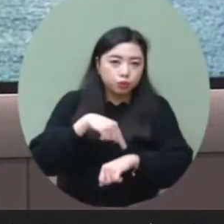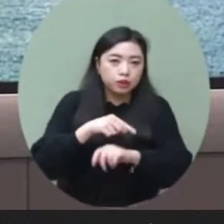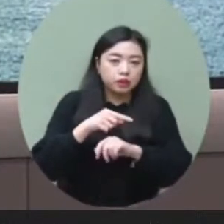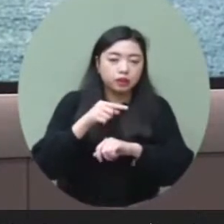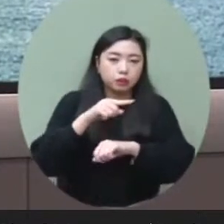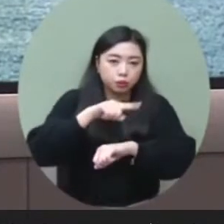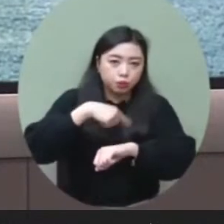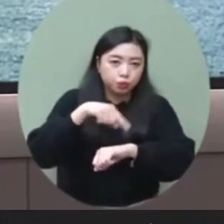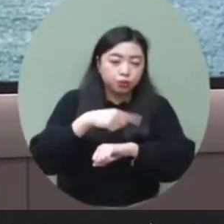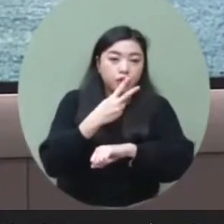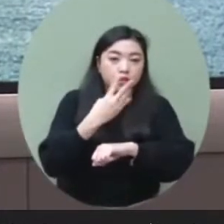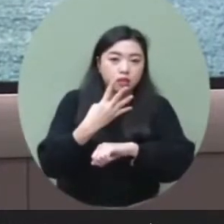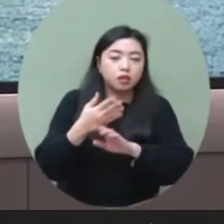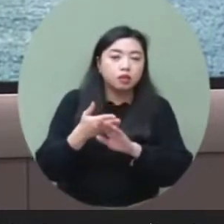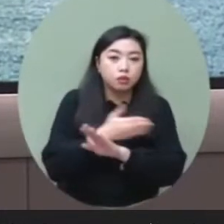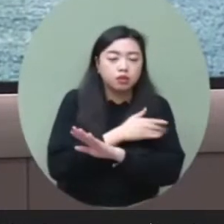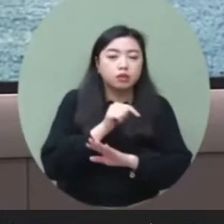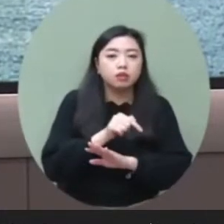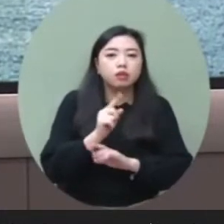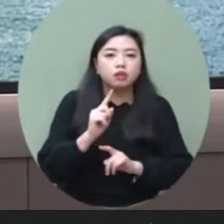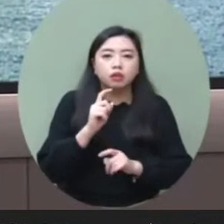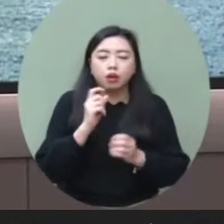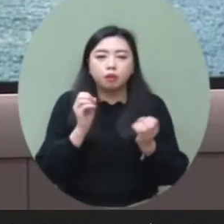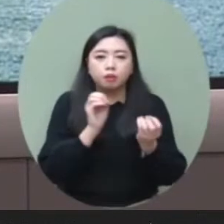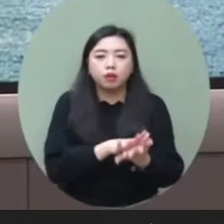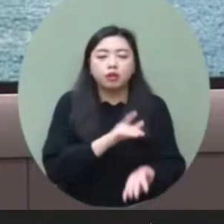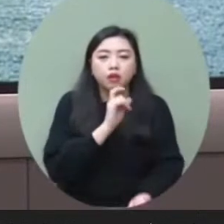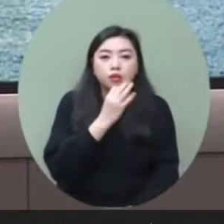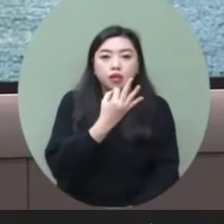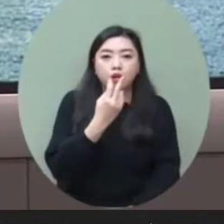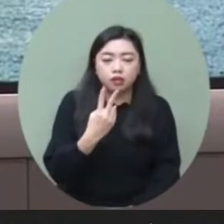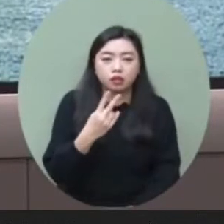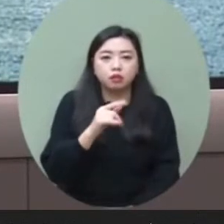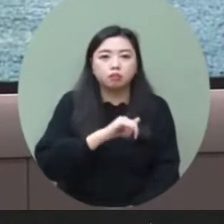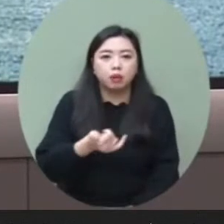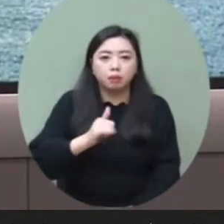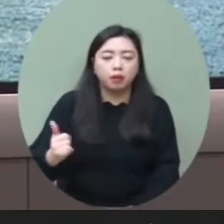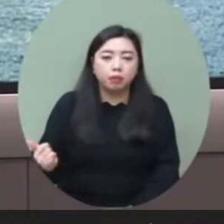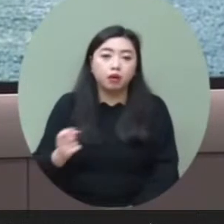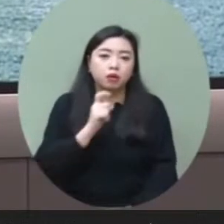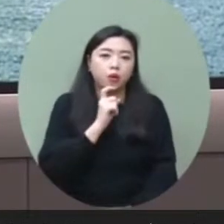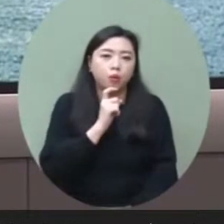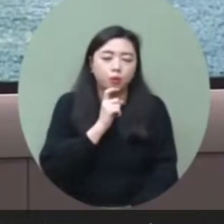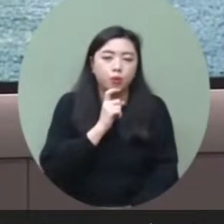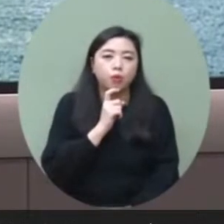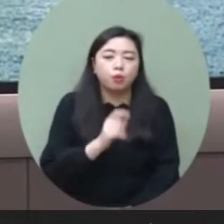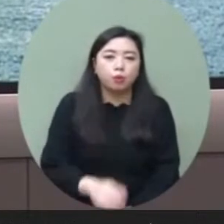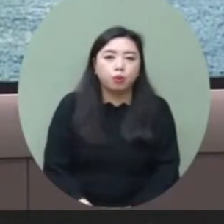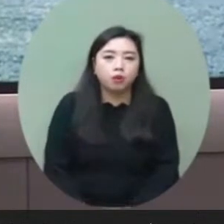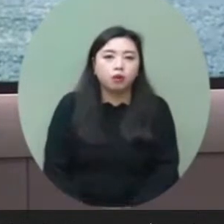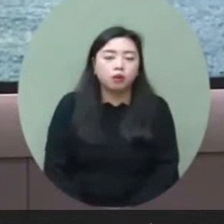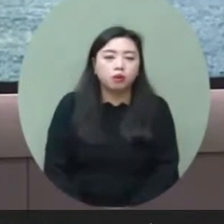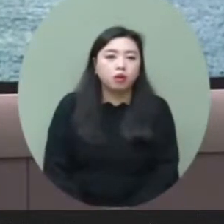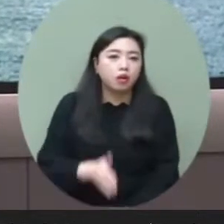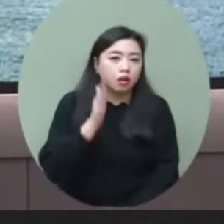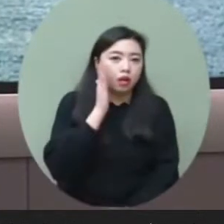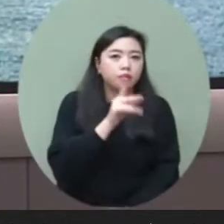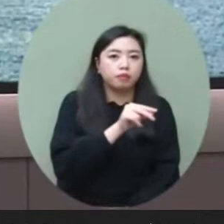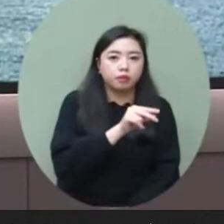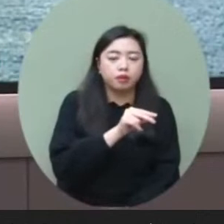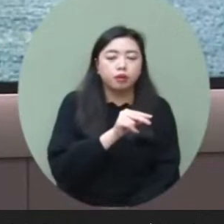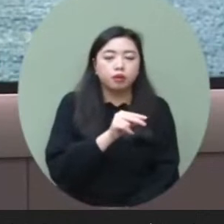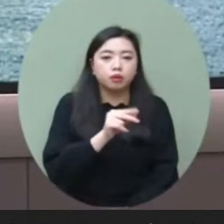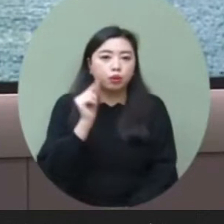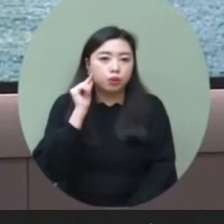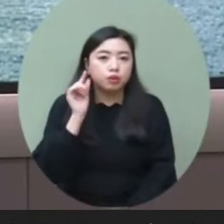Over the past 24 hours, a total of 32 infected patients passed away,